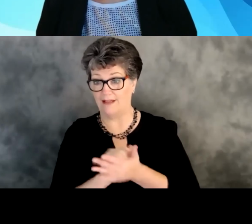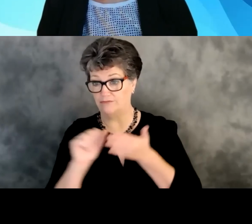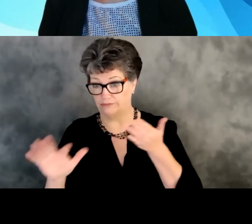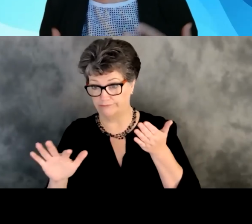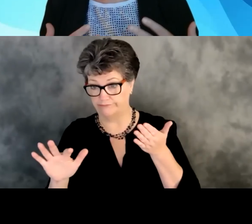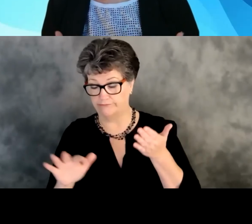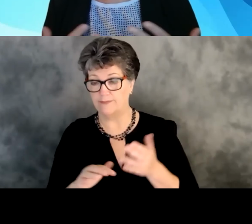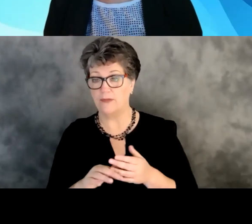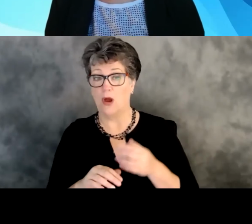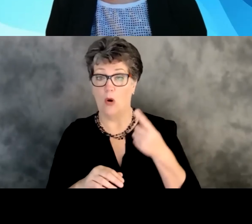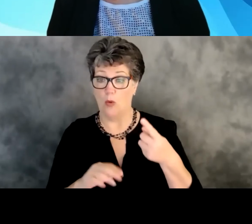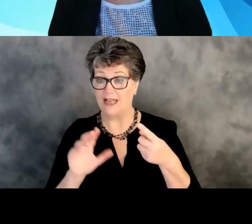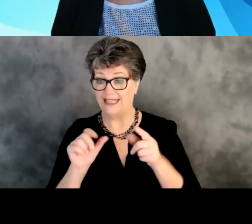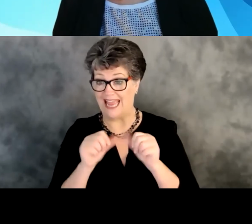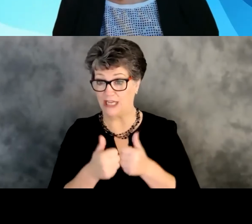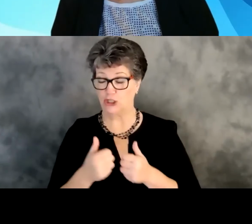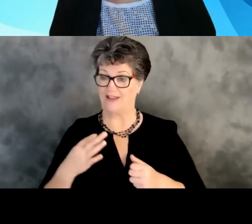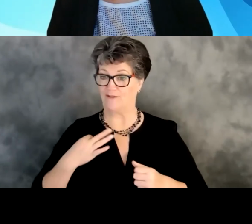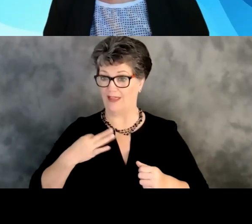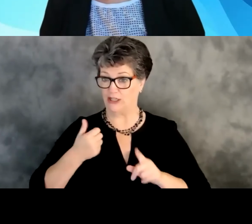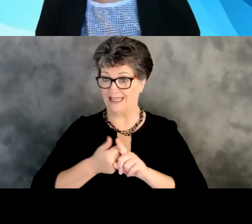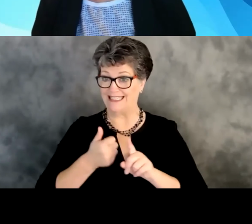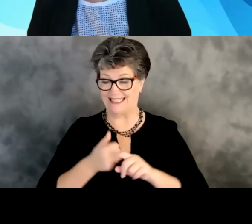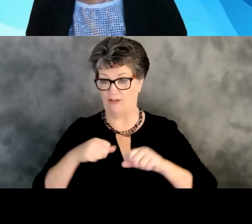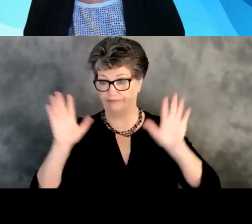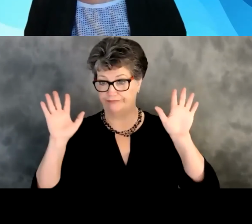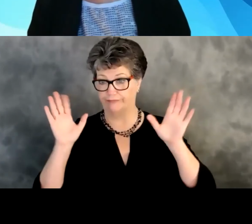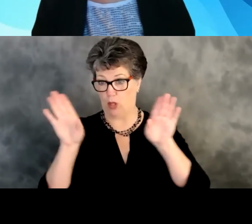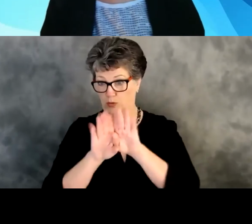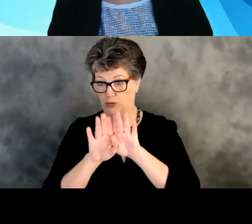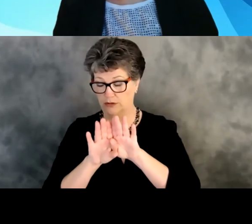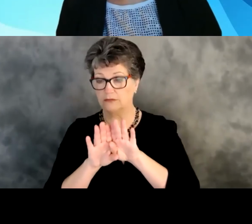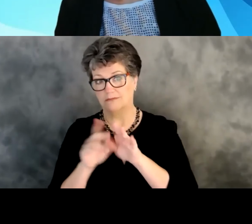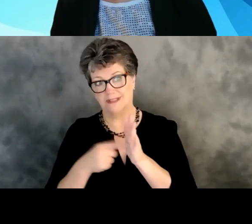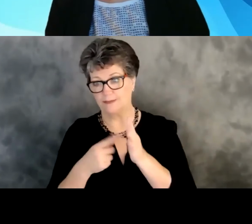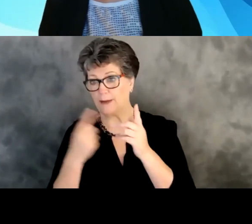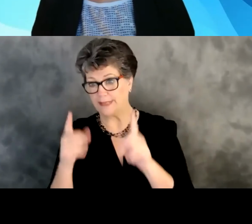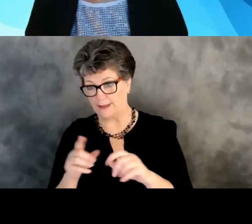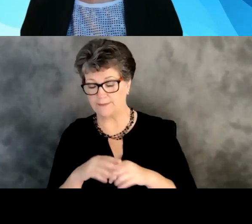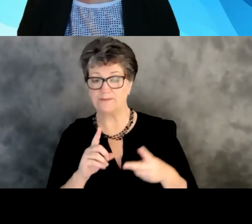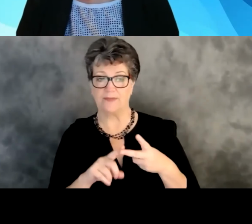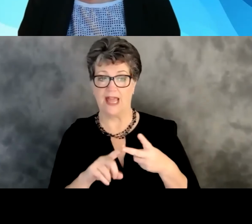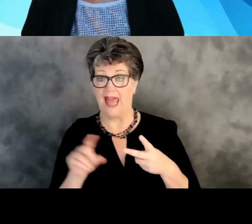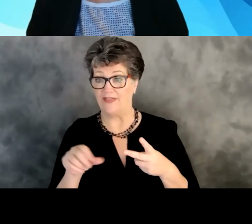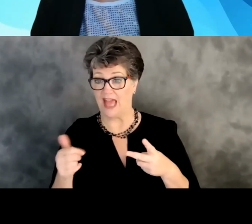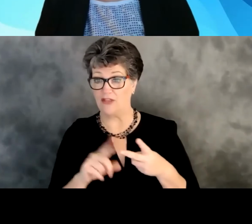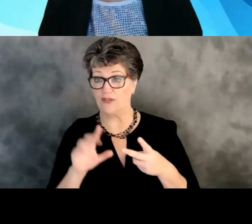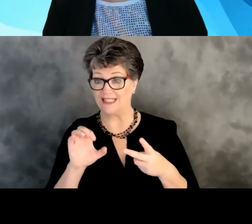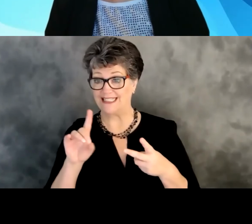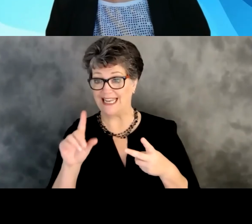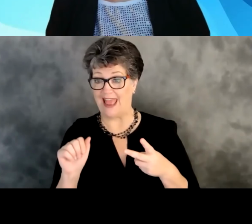goes away. One is the agency voluntarily relinquishes it, which does sometimes happen. And the other is that